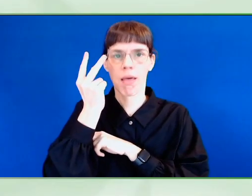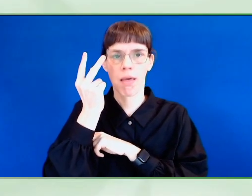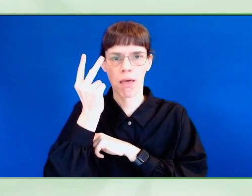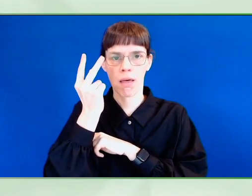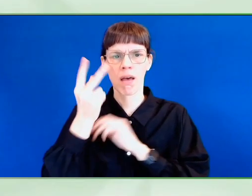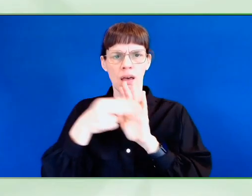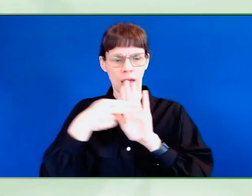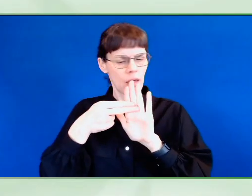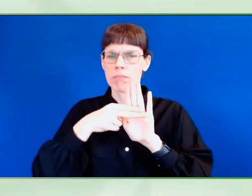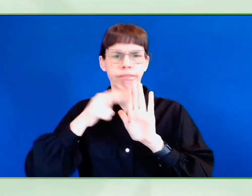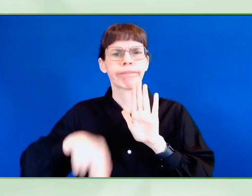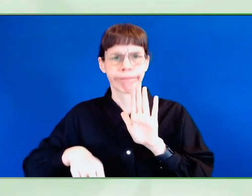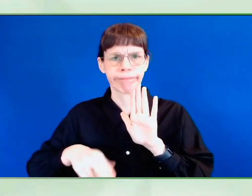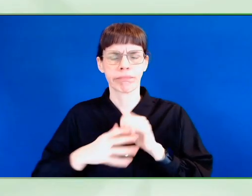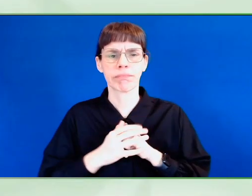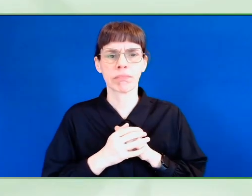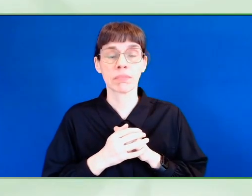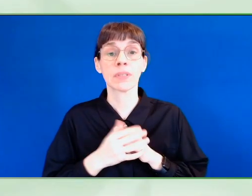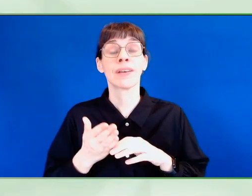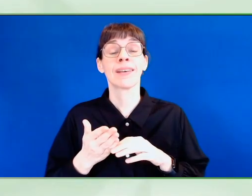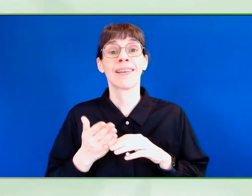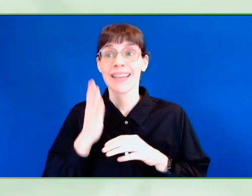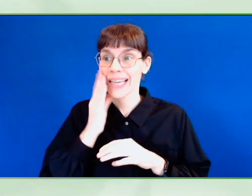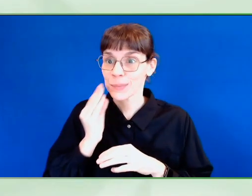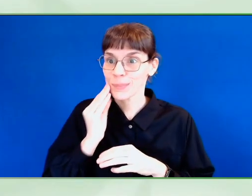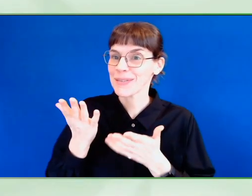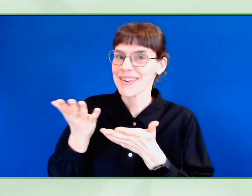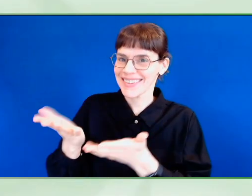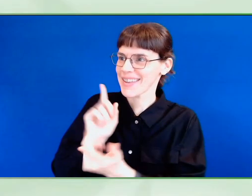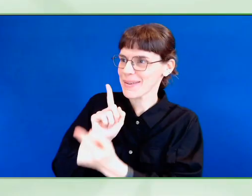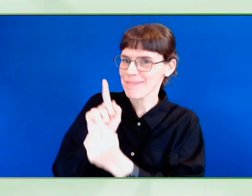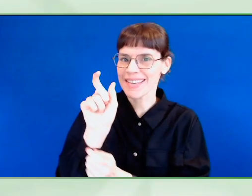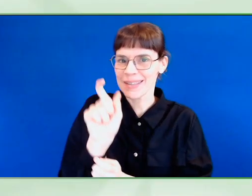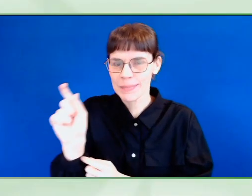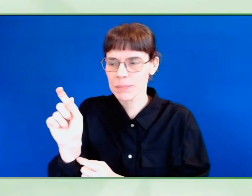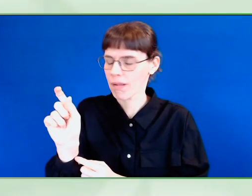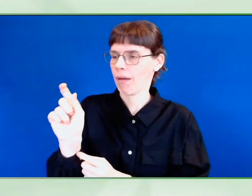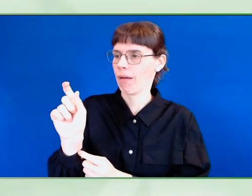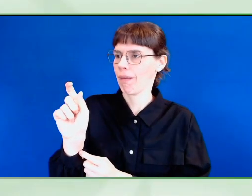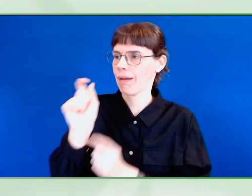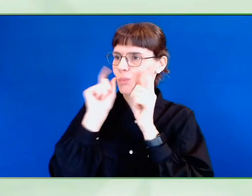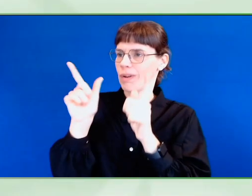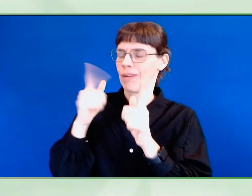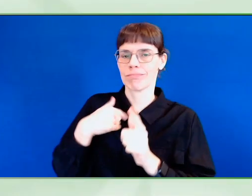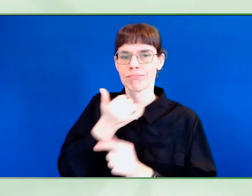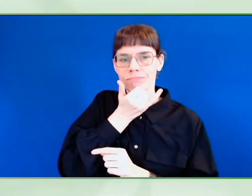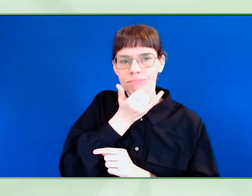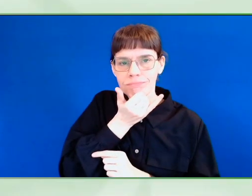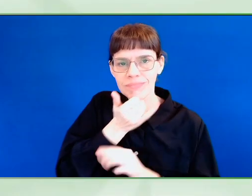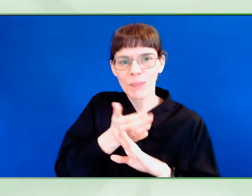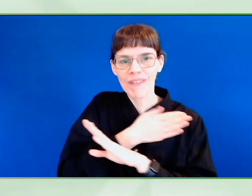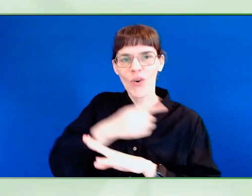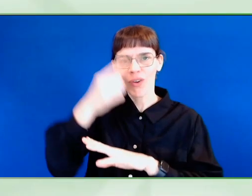of you in this experience that you have had or are having, you realize that assumption is wrong. It's